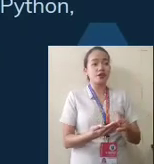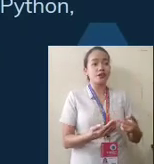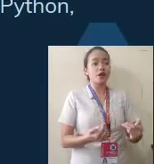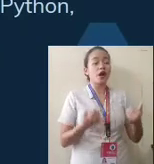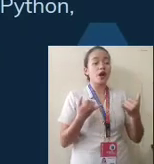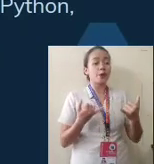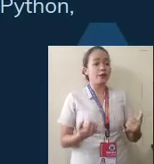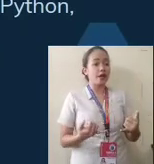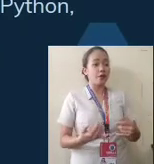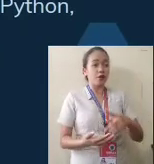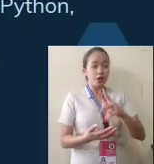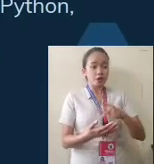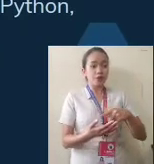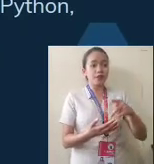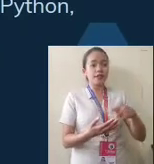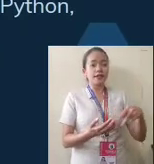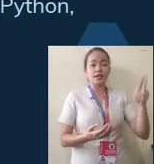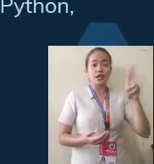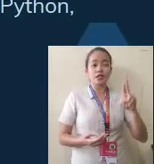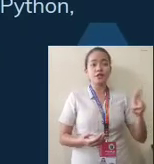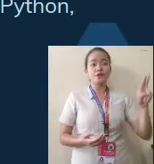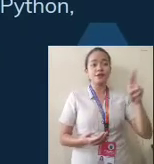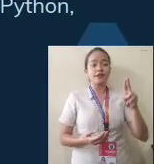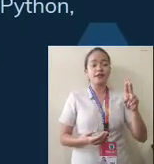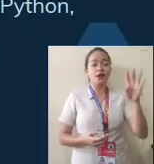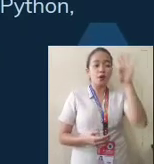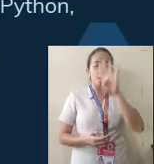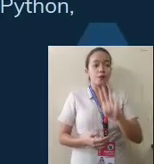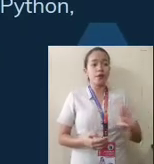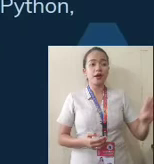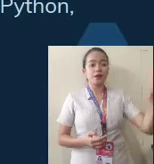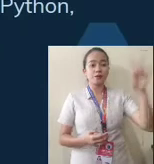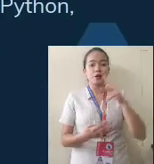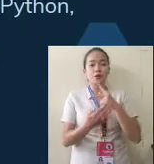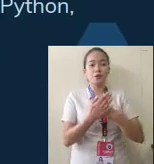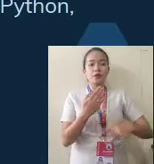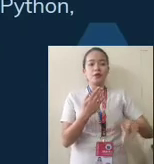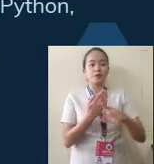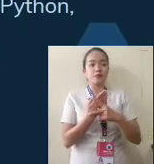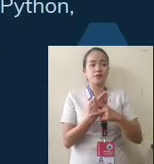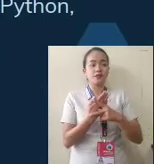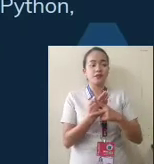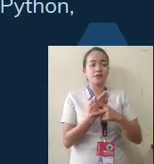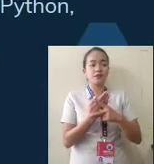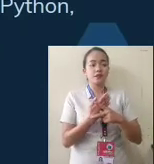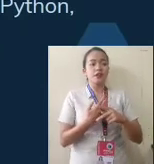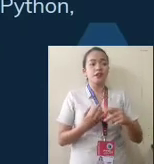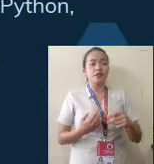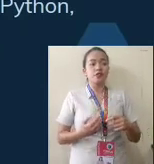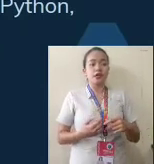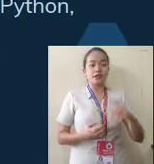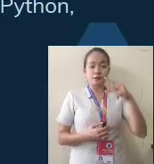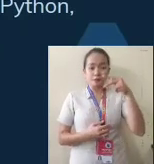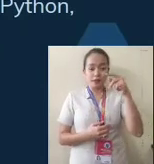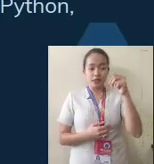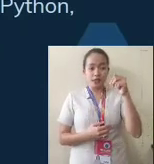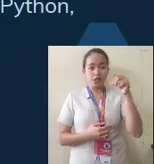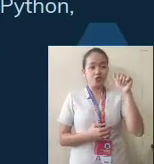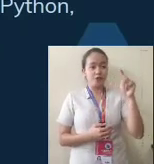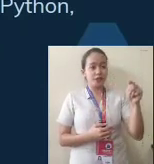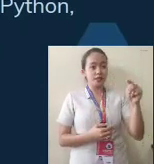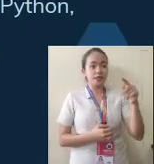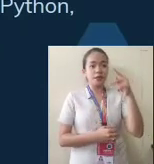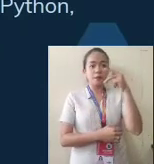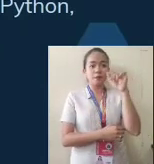all dynamic program language. Easy sharing of photos, videos,